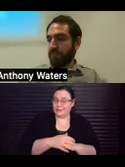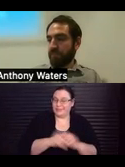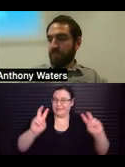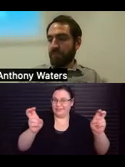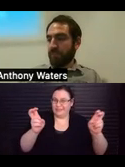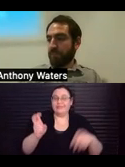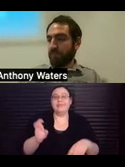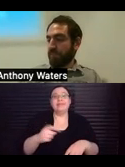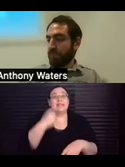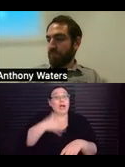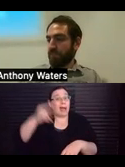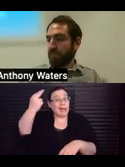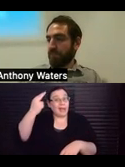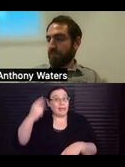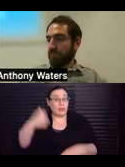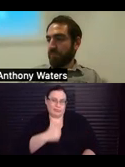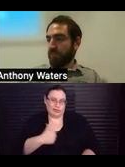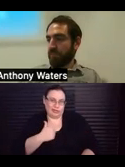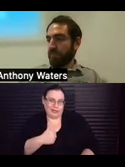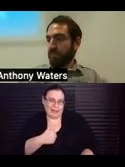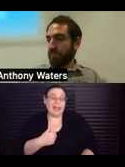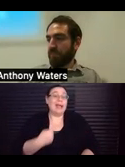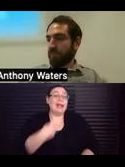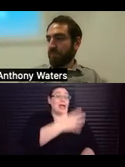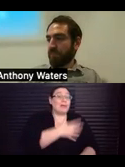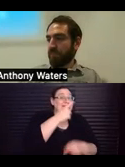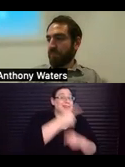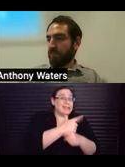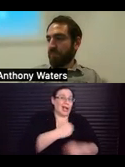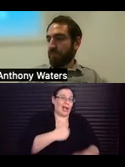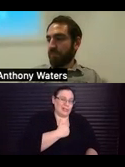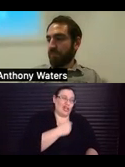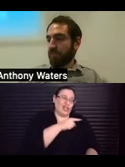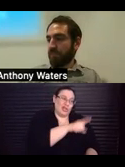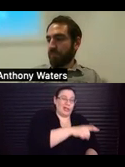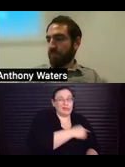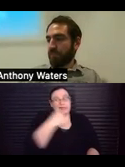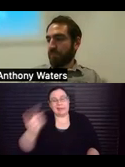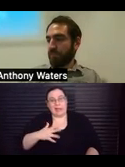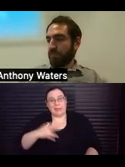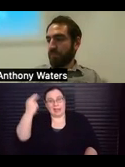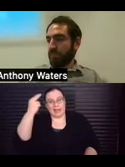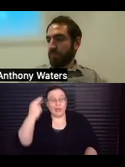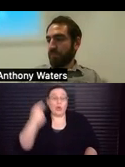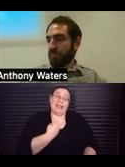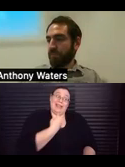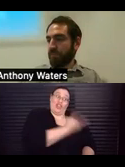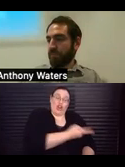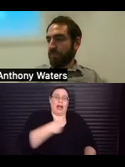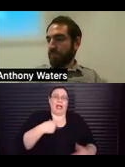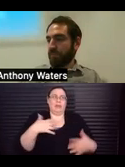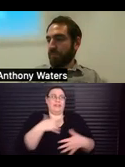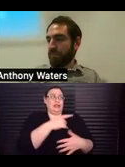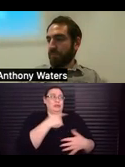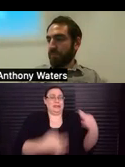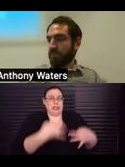Tell my nephew I am sorry. Tell my sister I'm sorry she had to be the one to tell my nephew. Tell her I was afraid of her judgment.